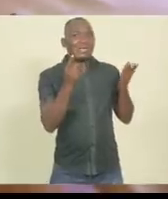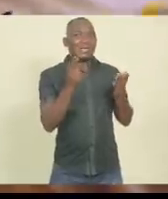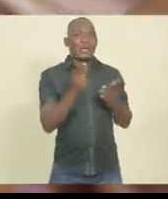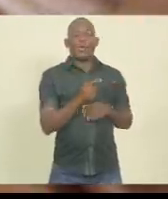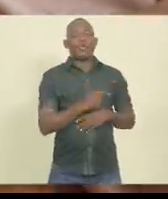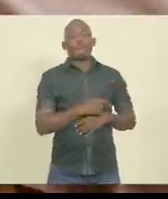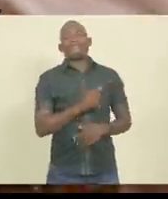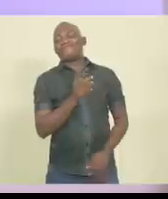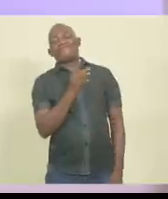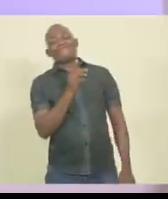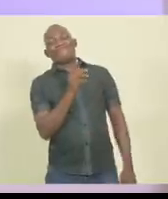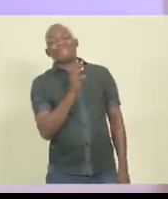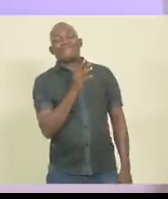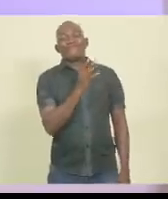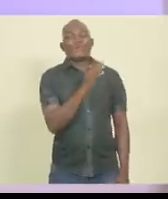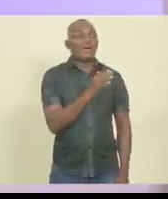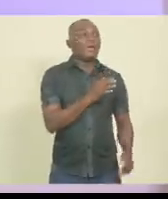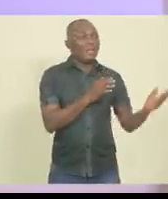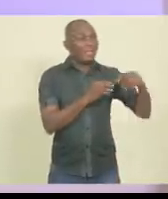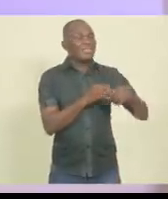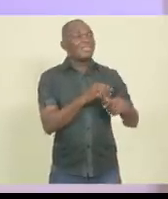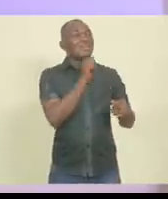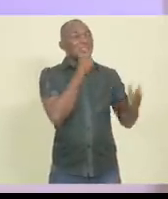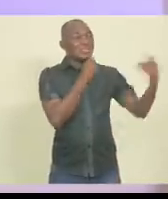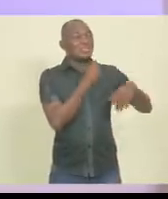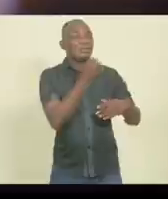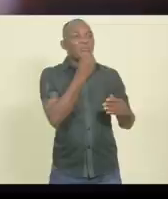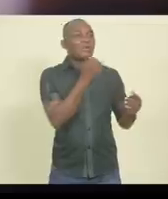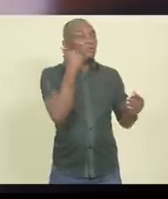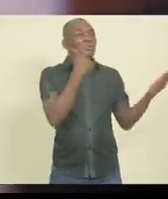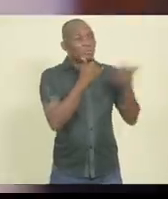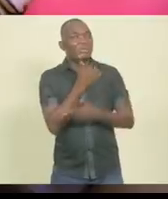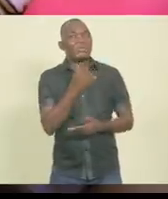I really don't think that I'm in the mood for any. Patience! Bring the phone.